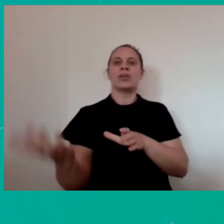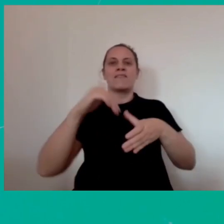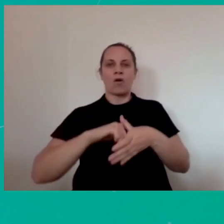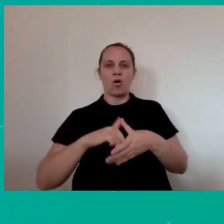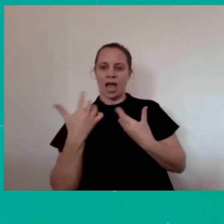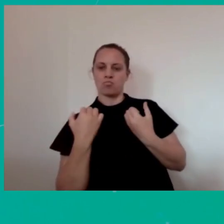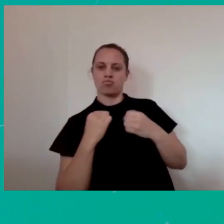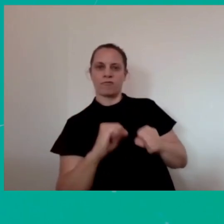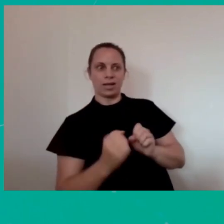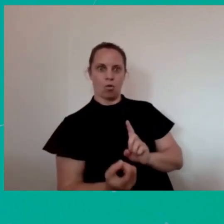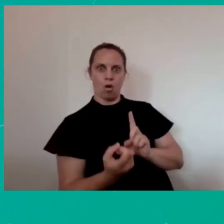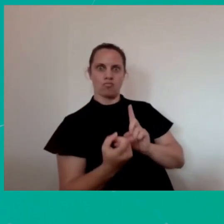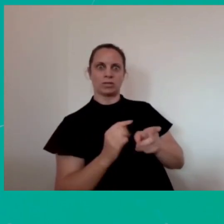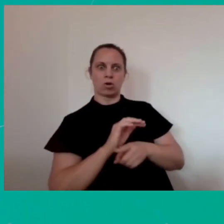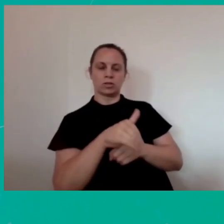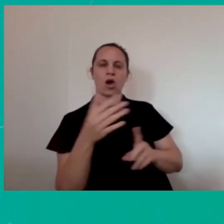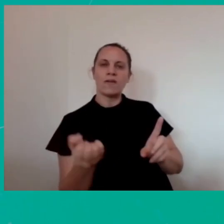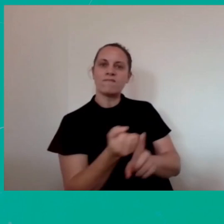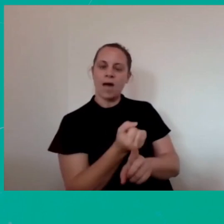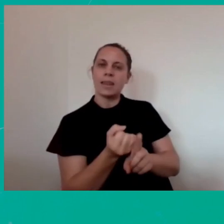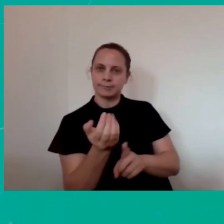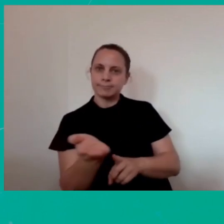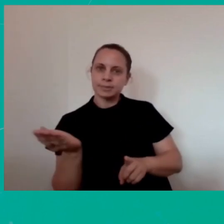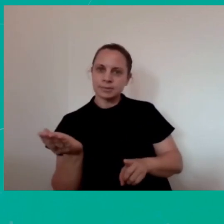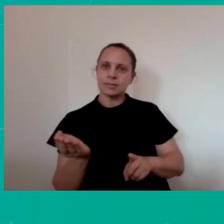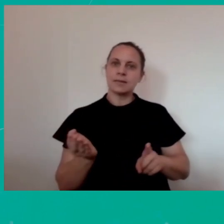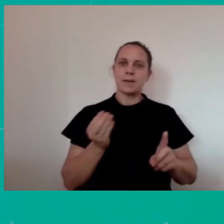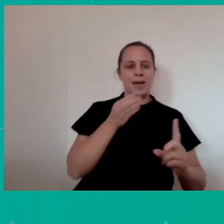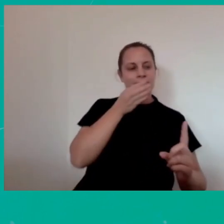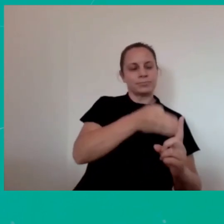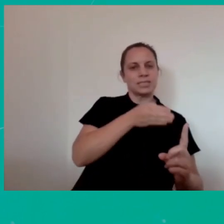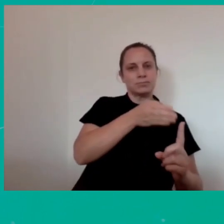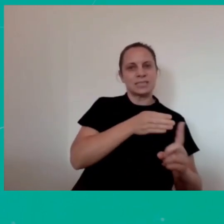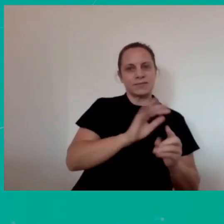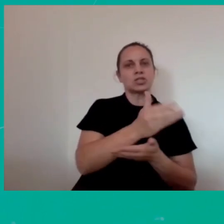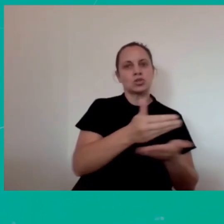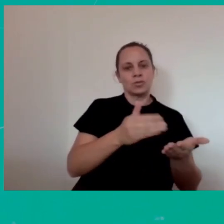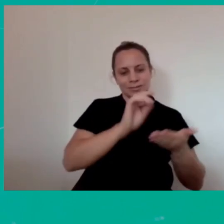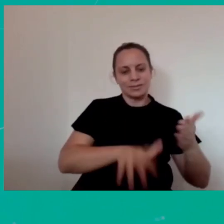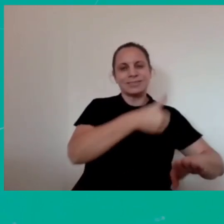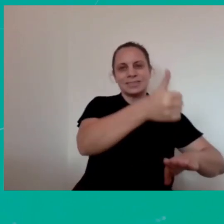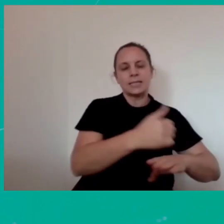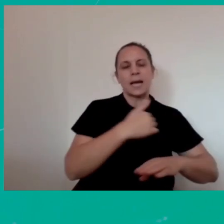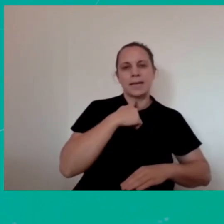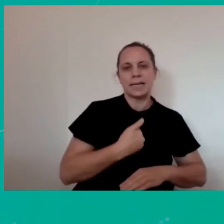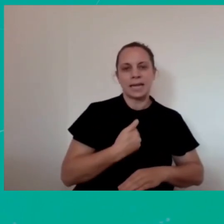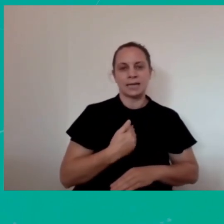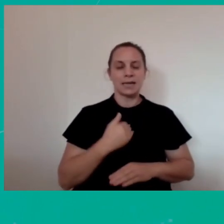violence, but disability-specific services and responses. And even more